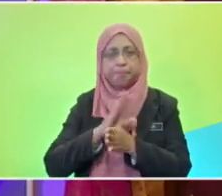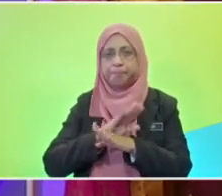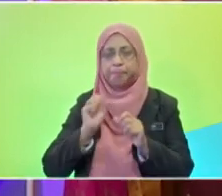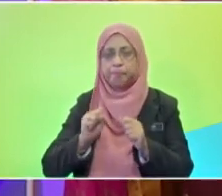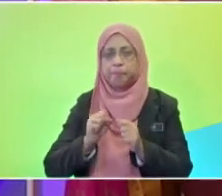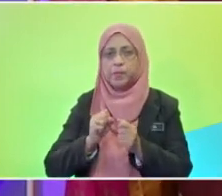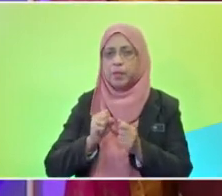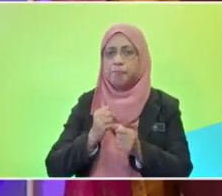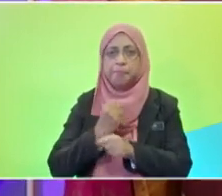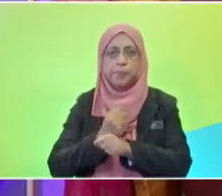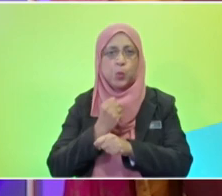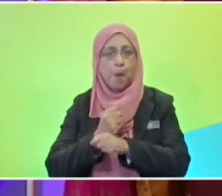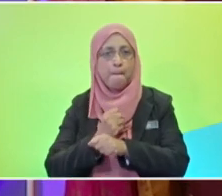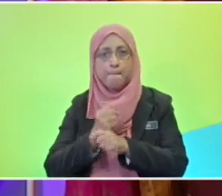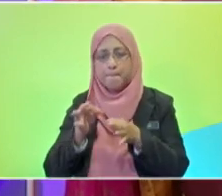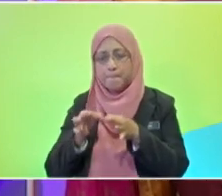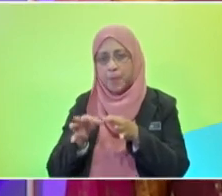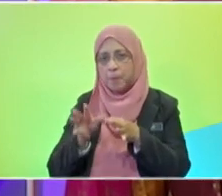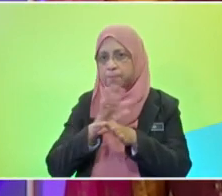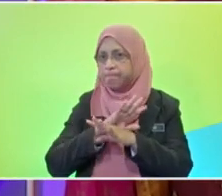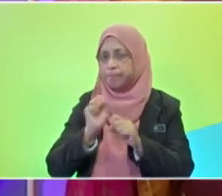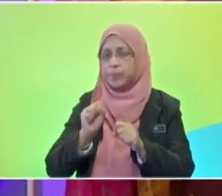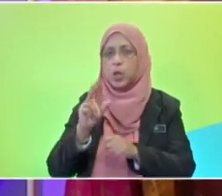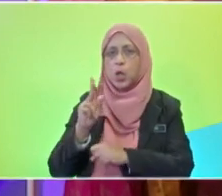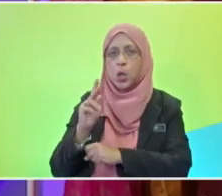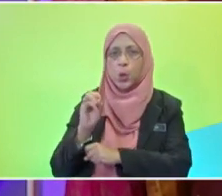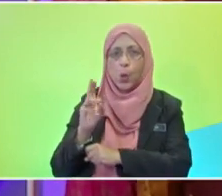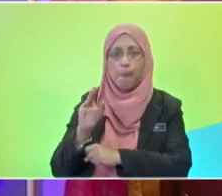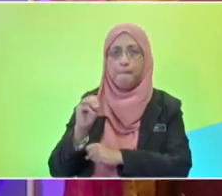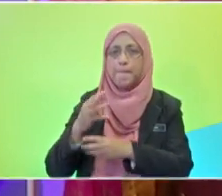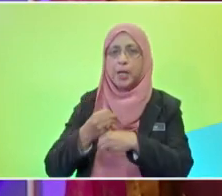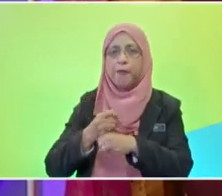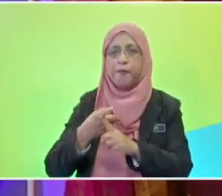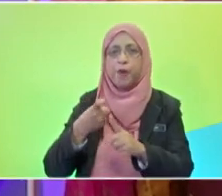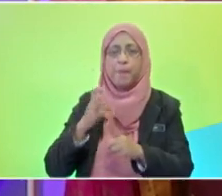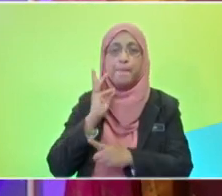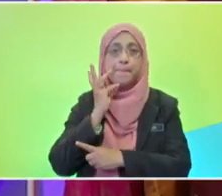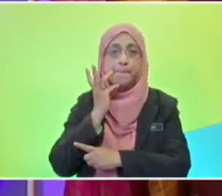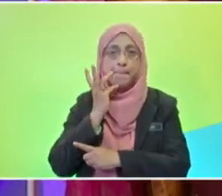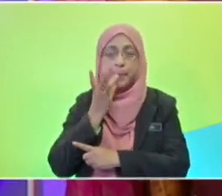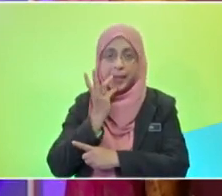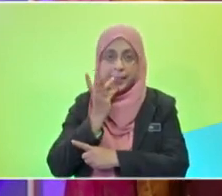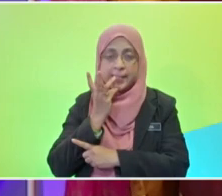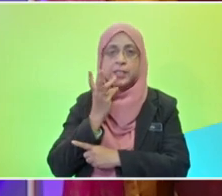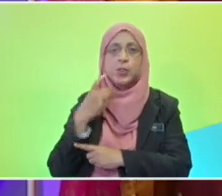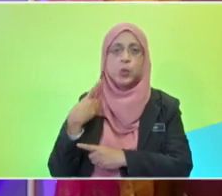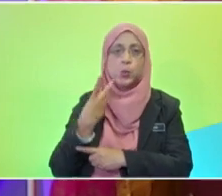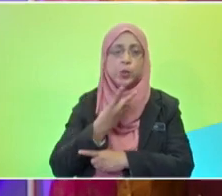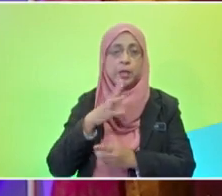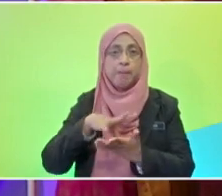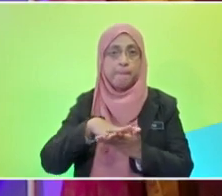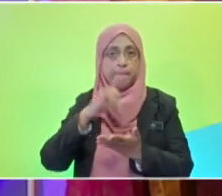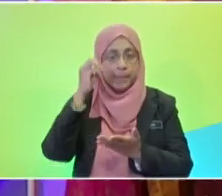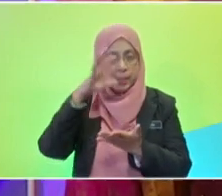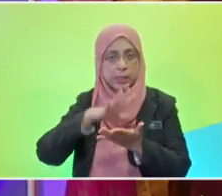stones, marbles. Okay, column is made from rice because we Indian believe that when we make column outside